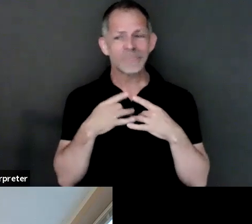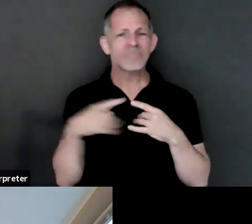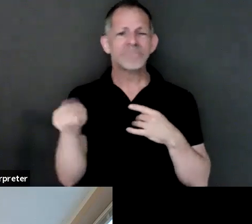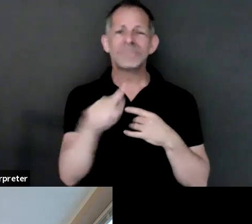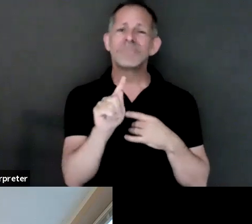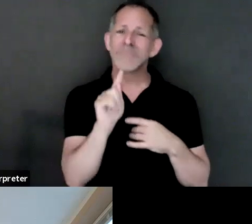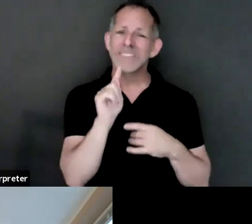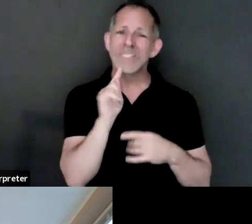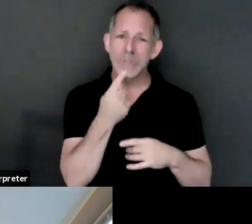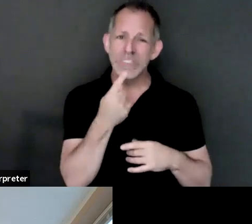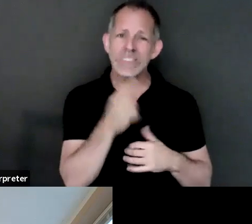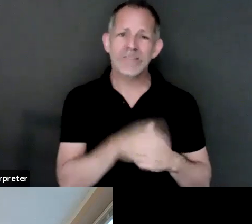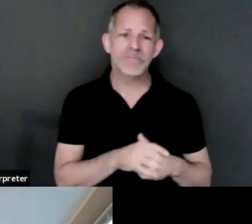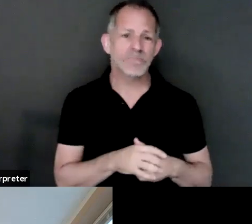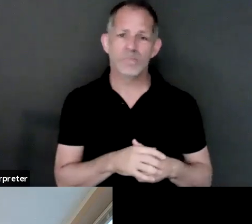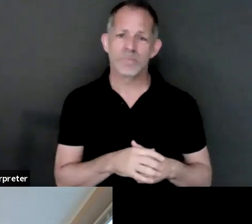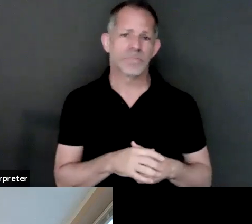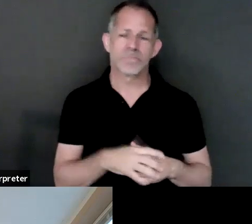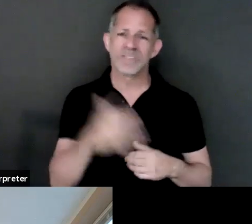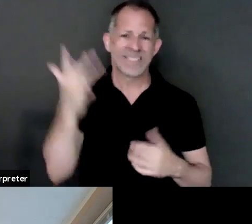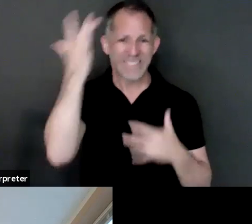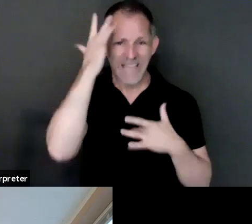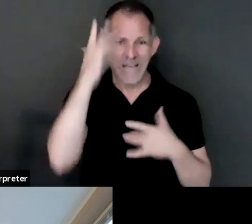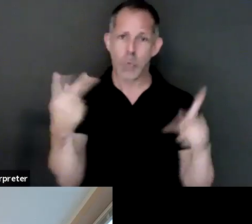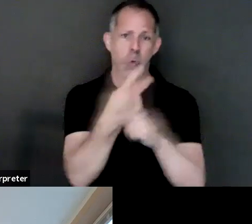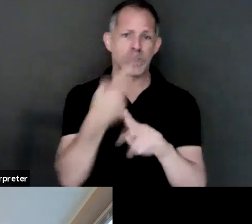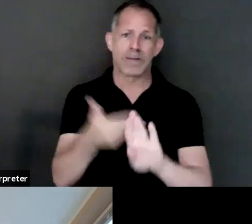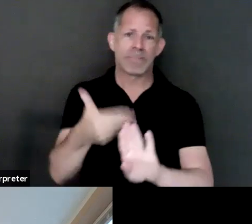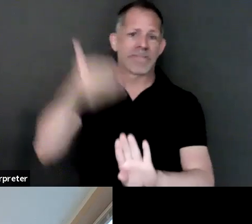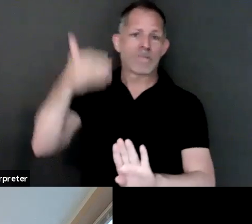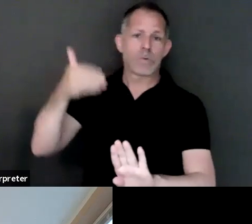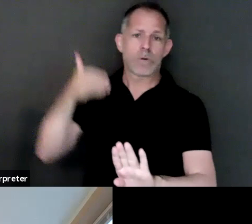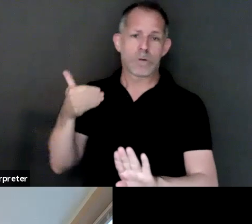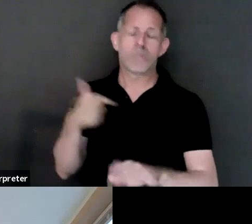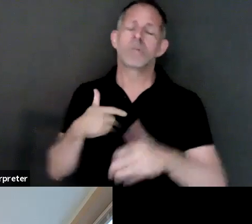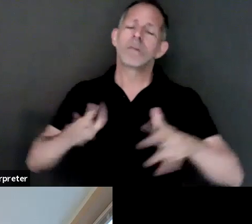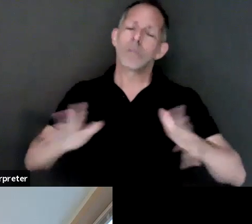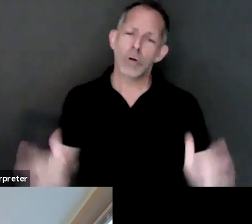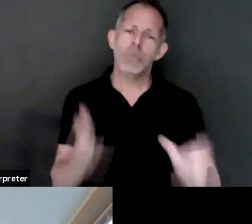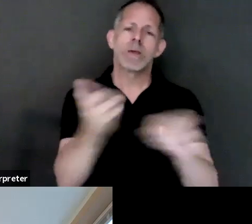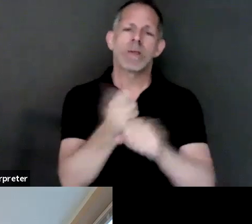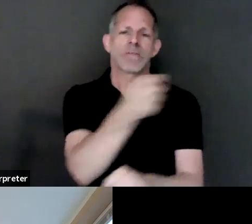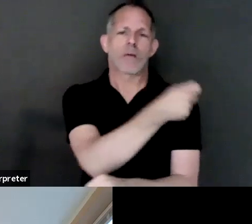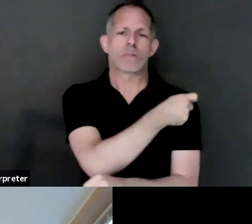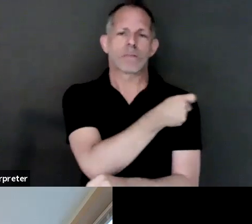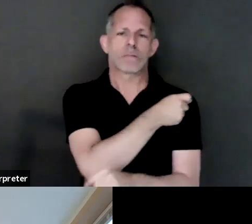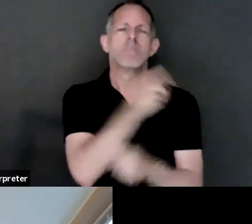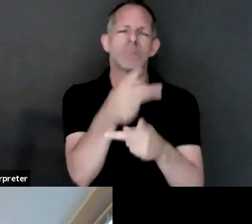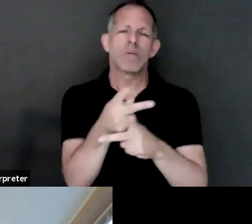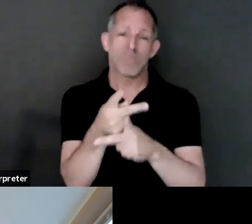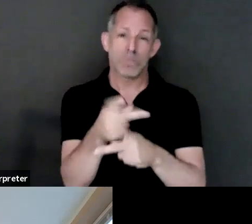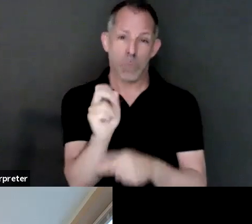careful. So with that, I'm going to hand it off to Snohomish Health District Officer, Dr. Chris Spitters.